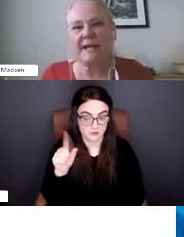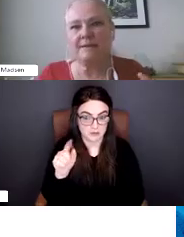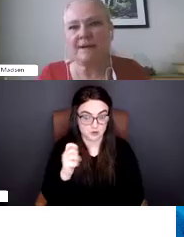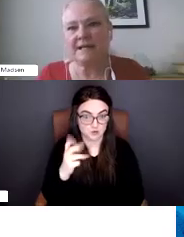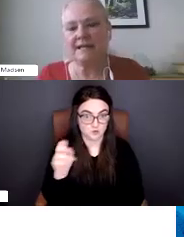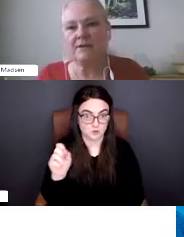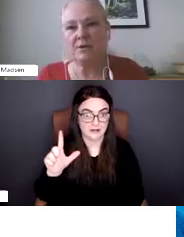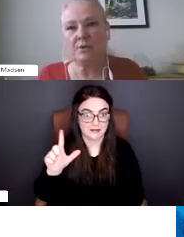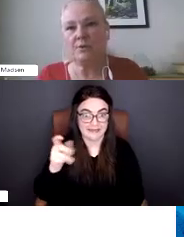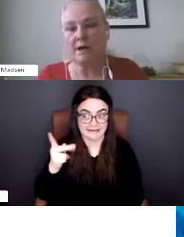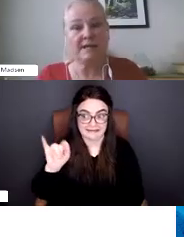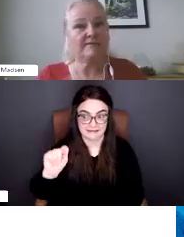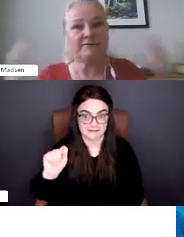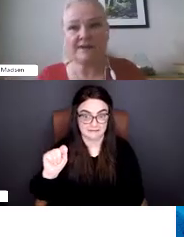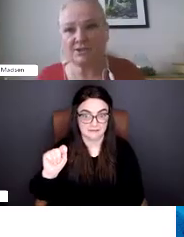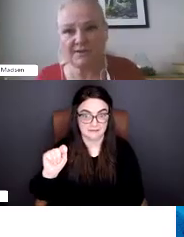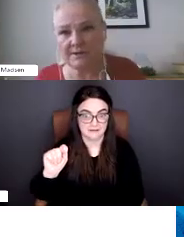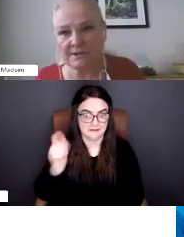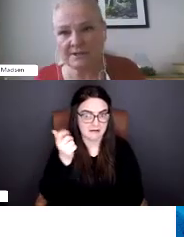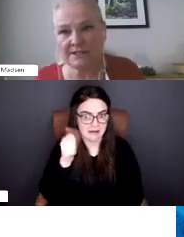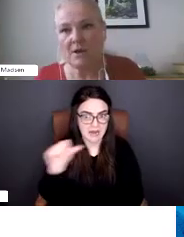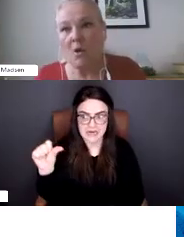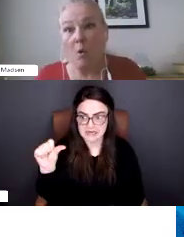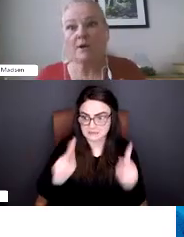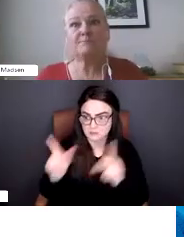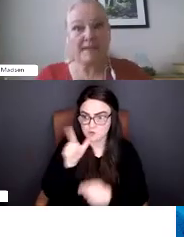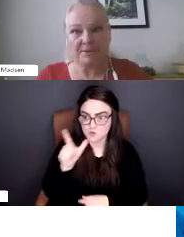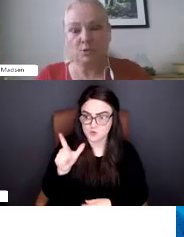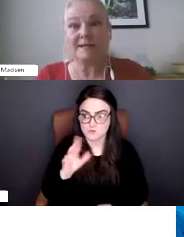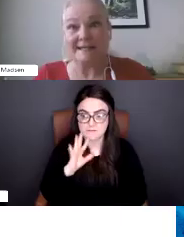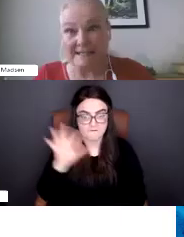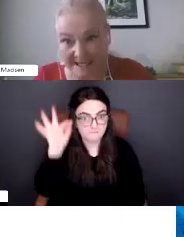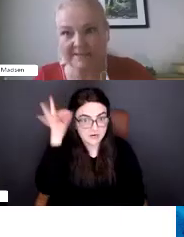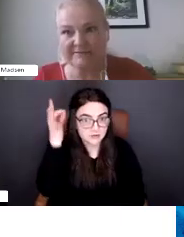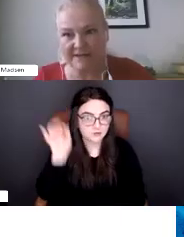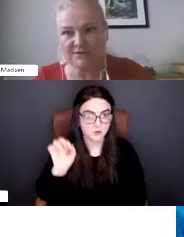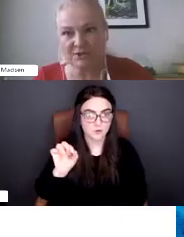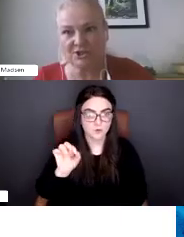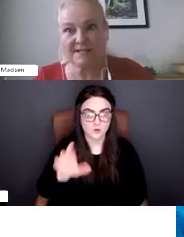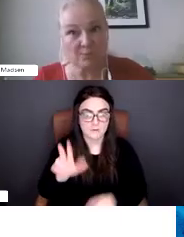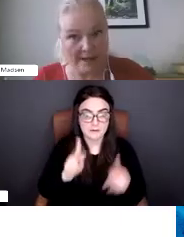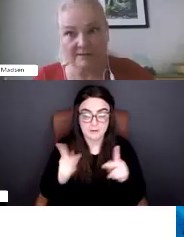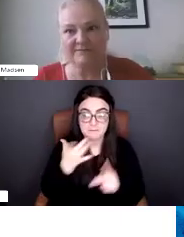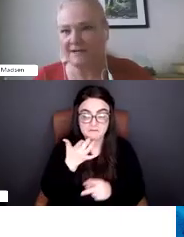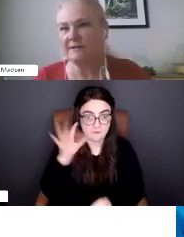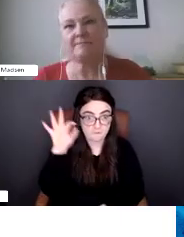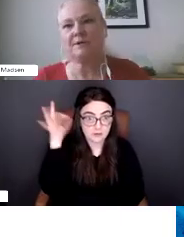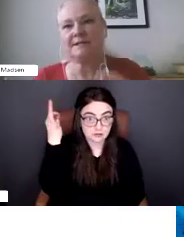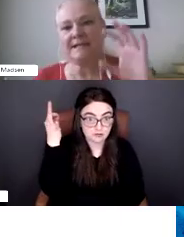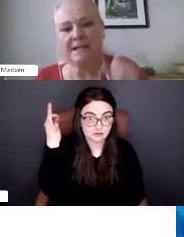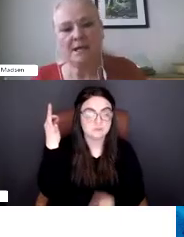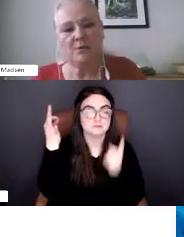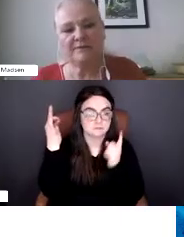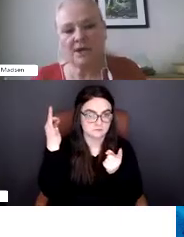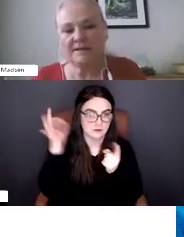for any of our French viewers or people who would like the French version as well, very